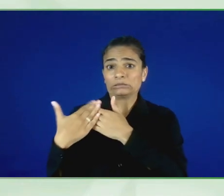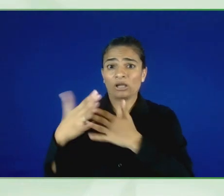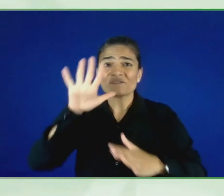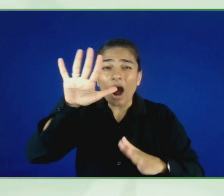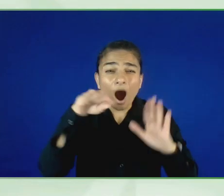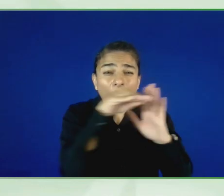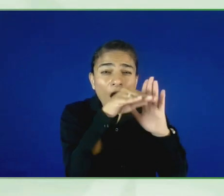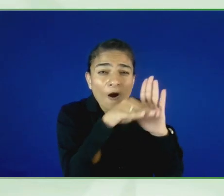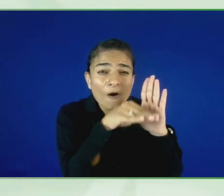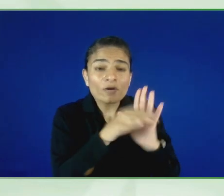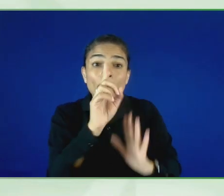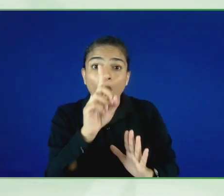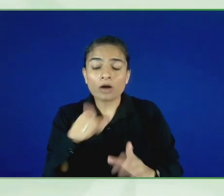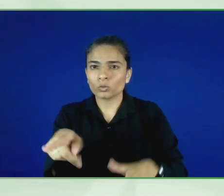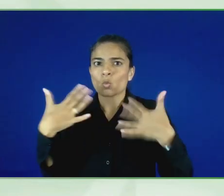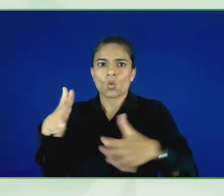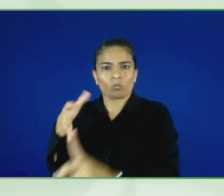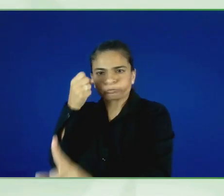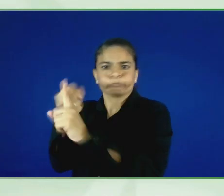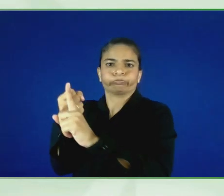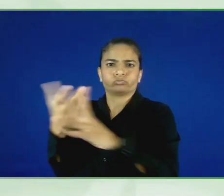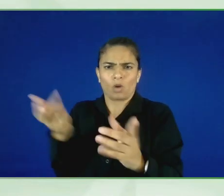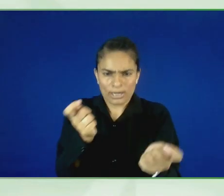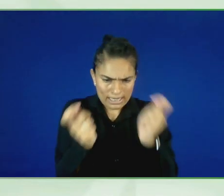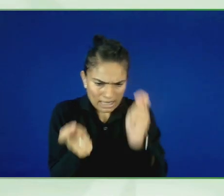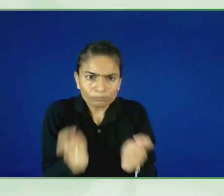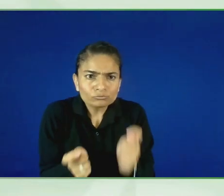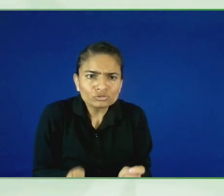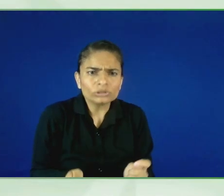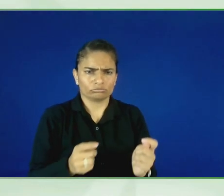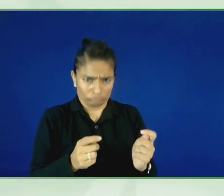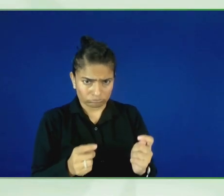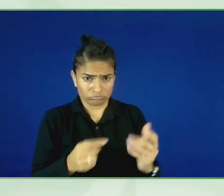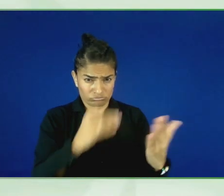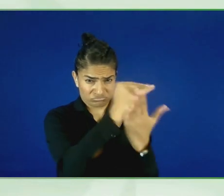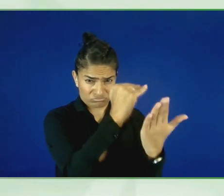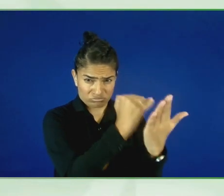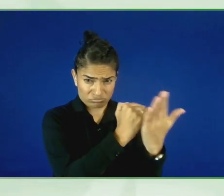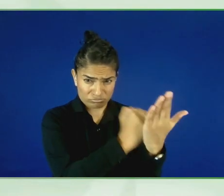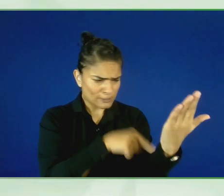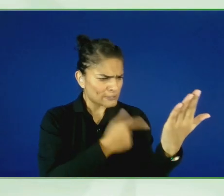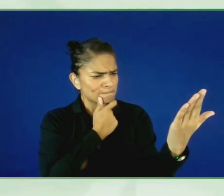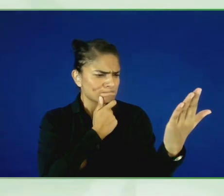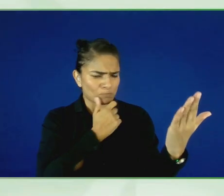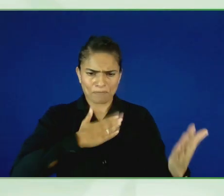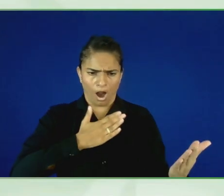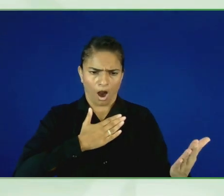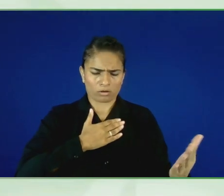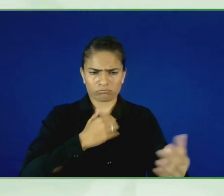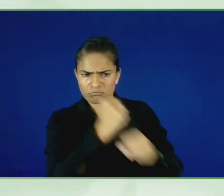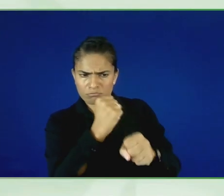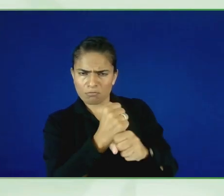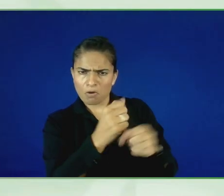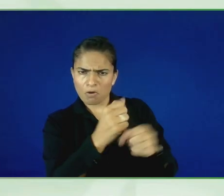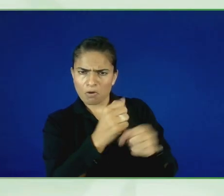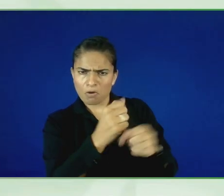unique business context in order to make a sustainable, actionable, and measurable